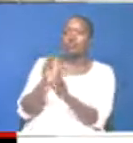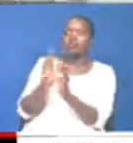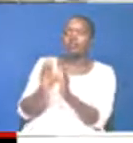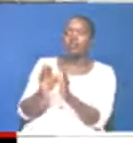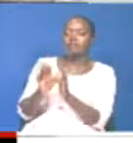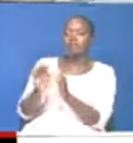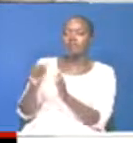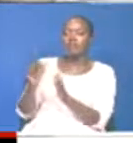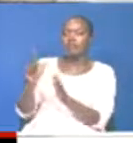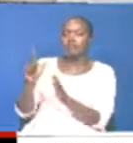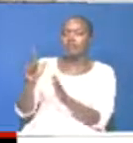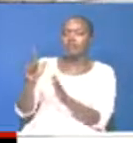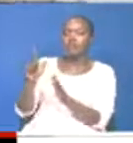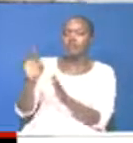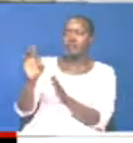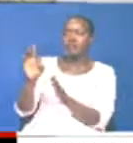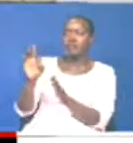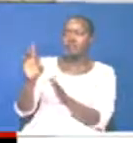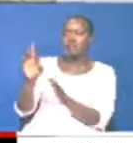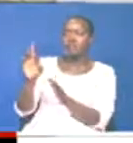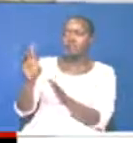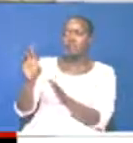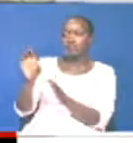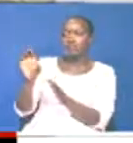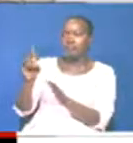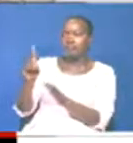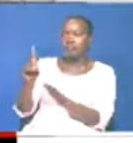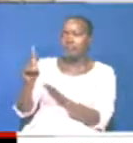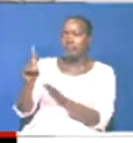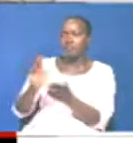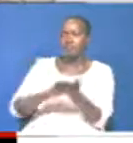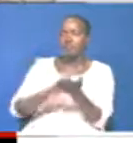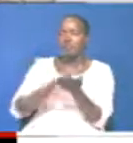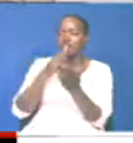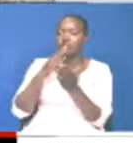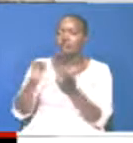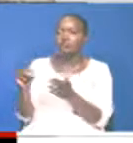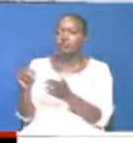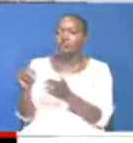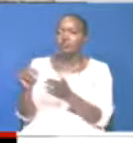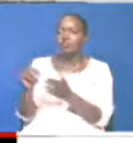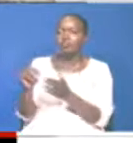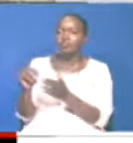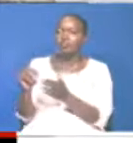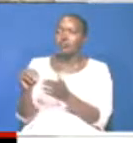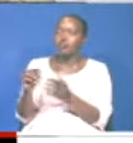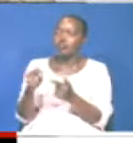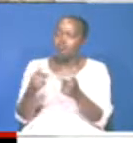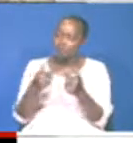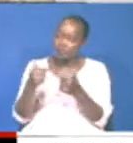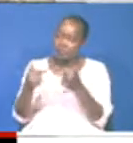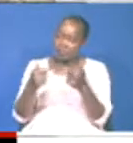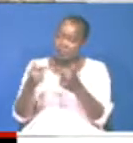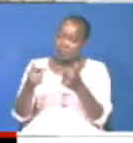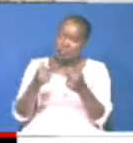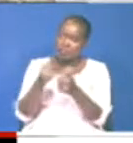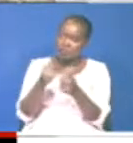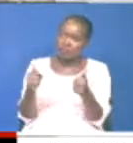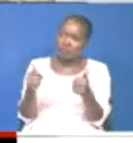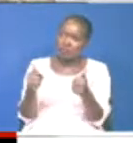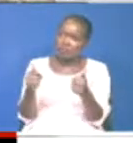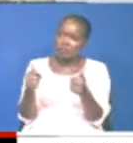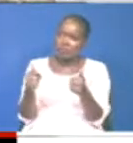to come. We do the commentary with him. And it went on very well because I remember